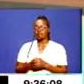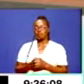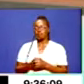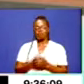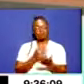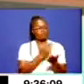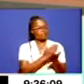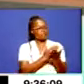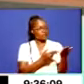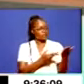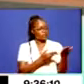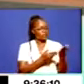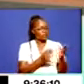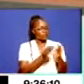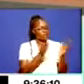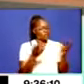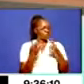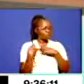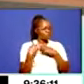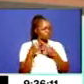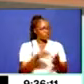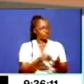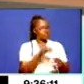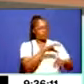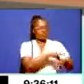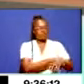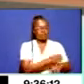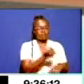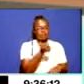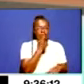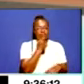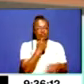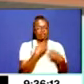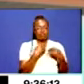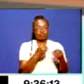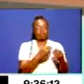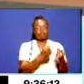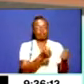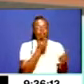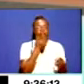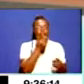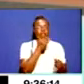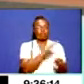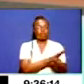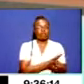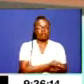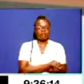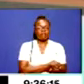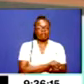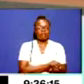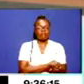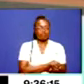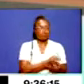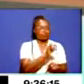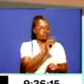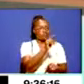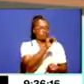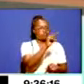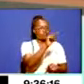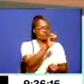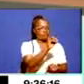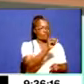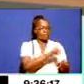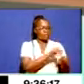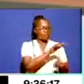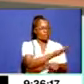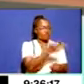technology playing a greater role, especially in getting medical health solutions. Thank you so much, Kenneth Otieno, for making time for us. We do